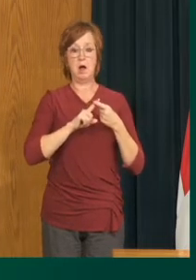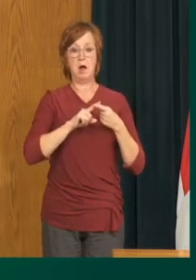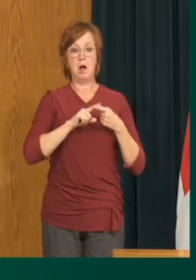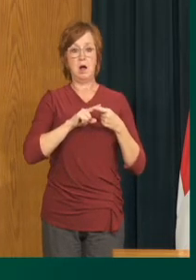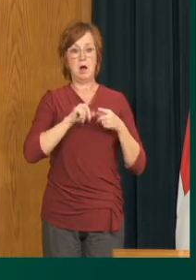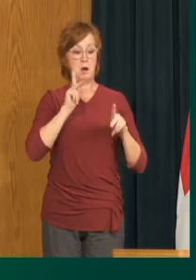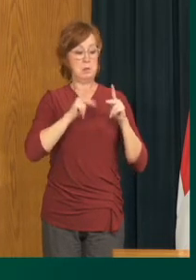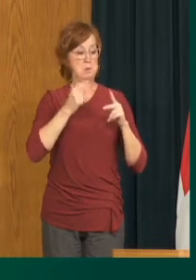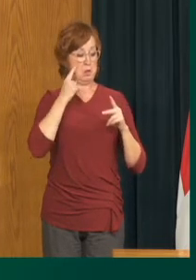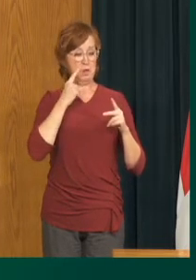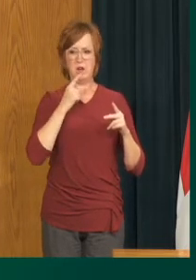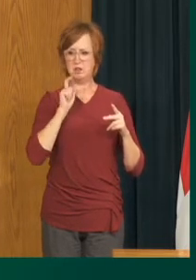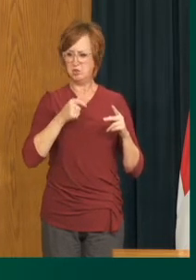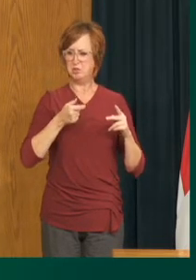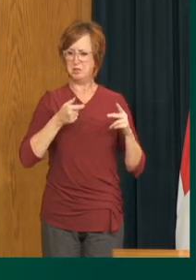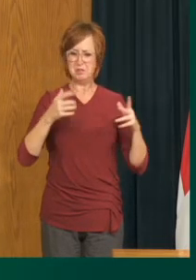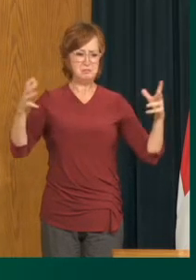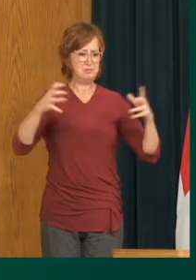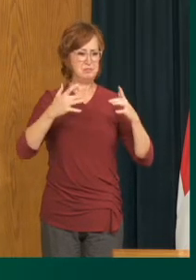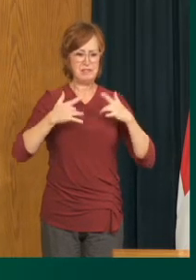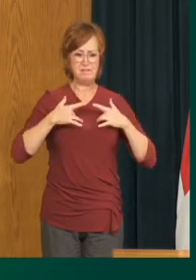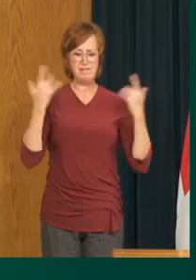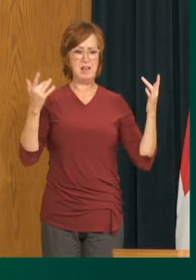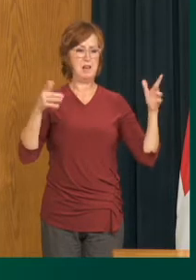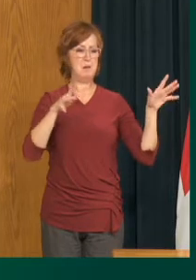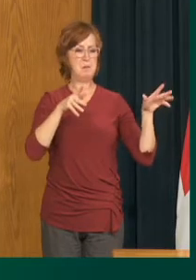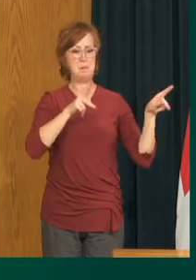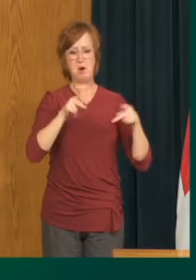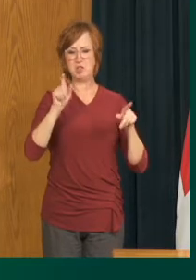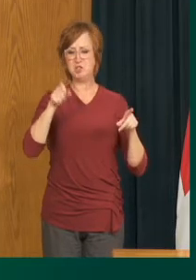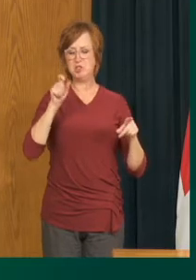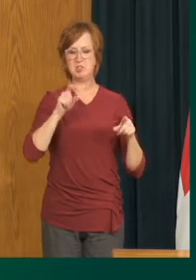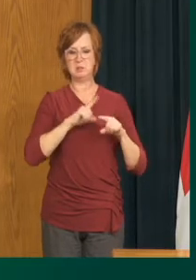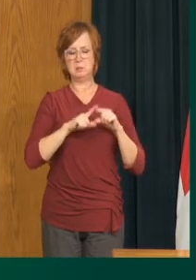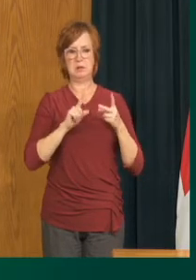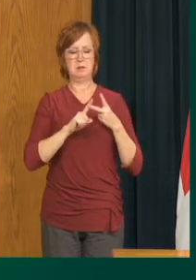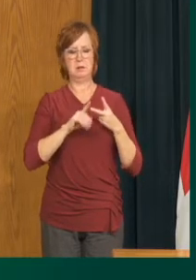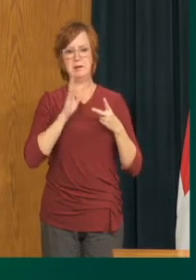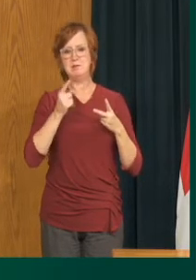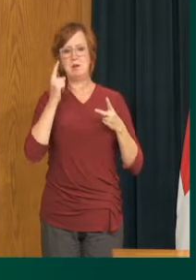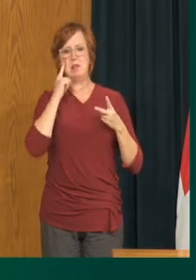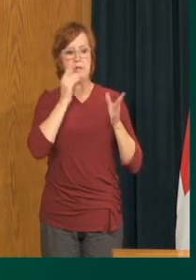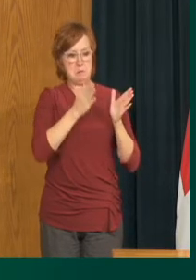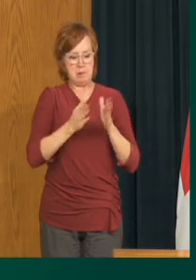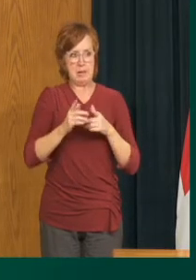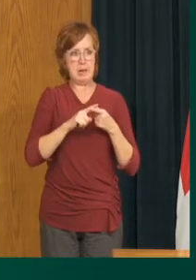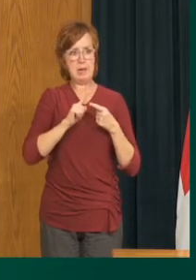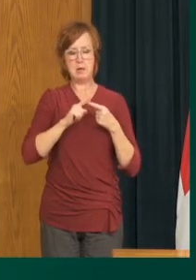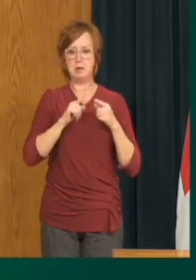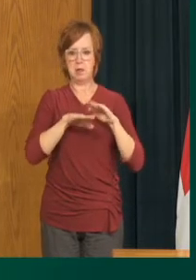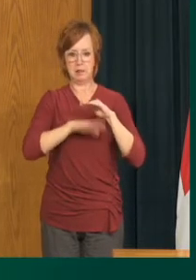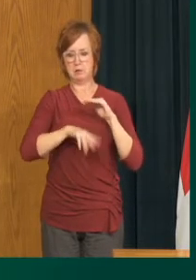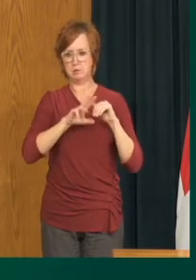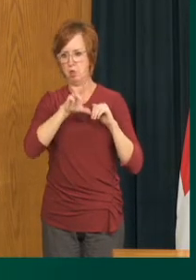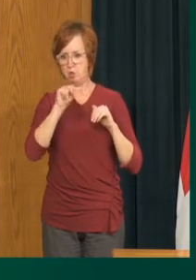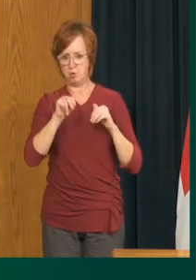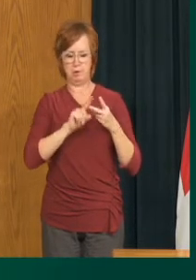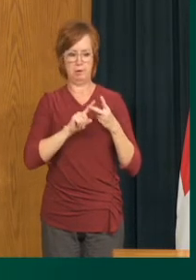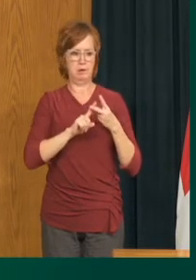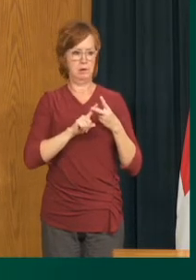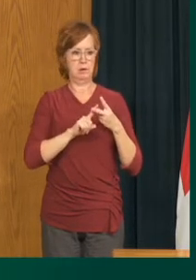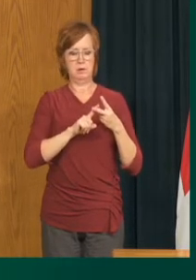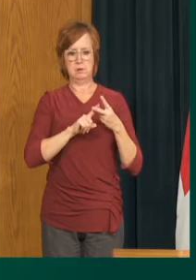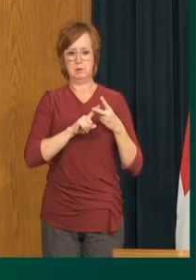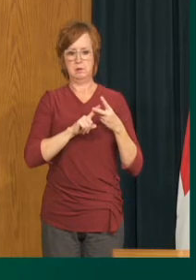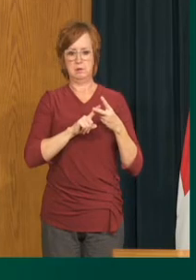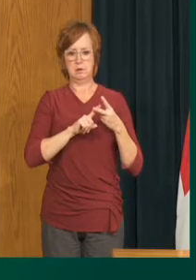not thinking through, and transmission happens even if it's under 30 or under the allowed limit in that province, 10, 15 people getting together in